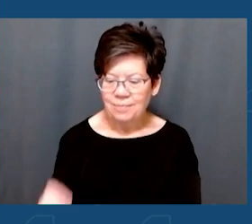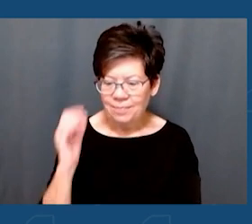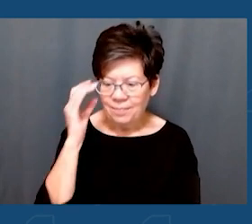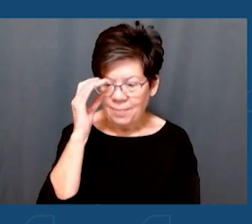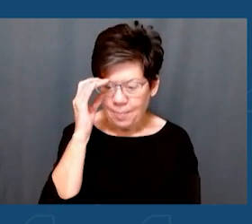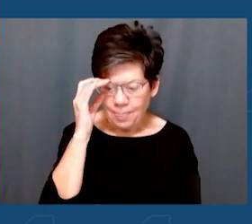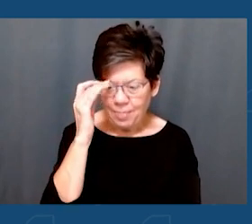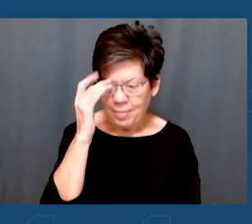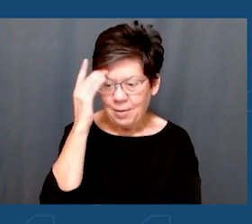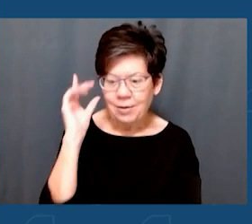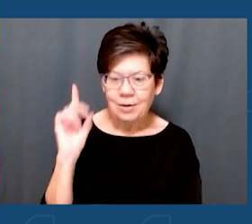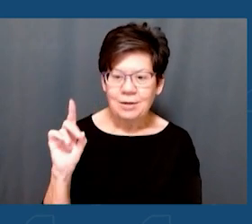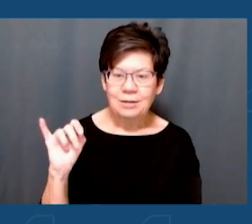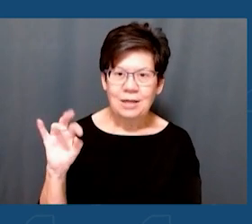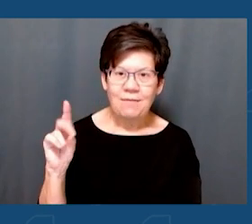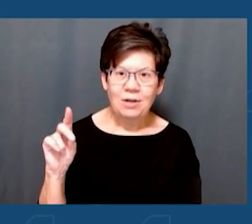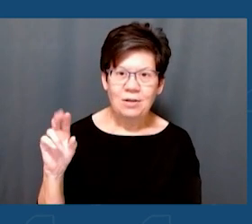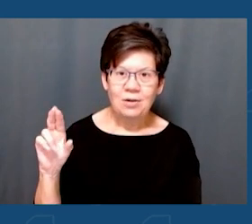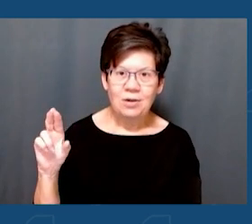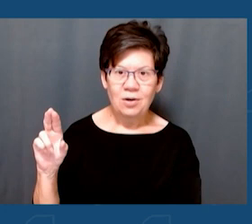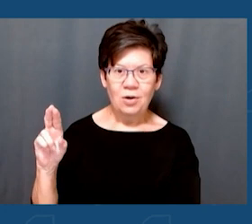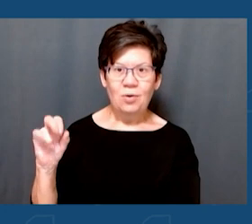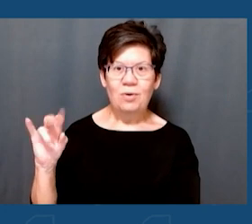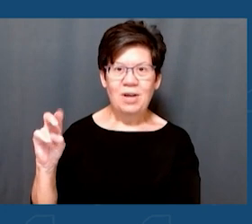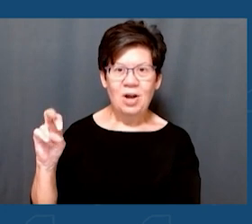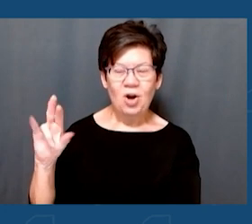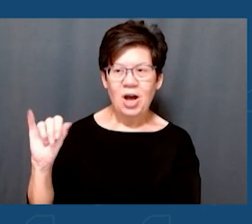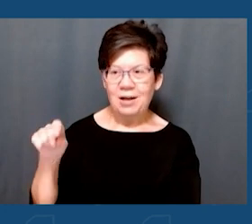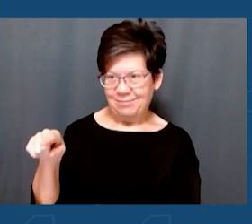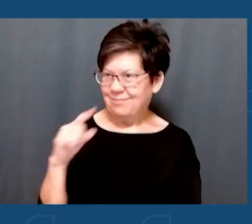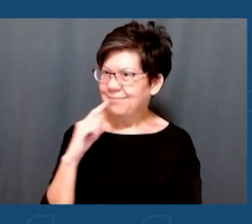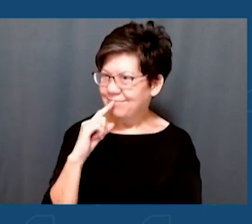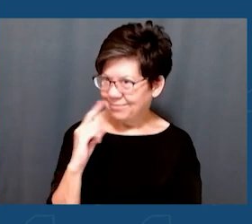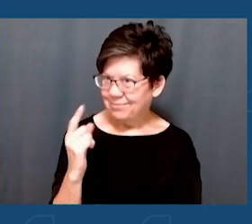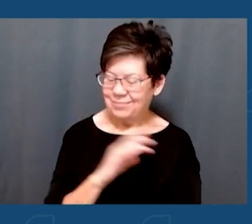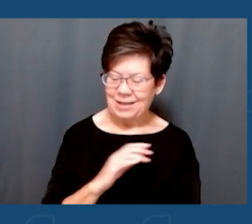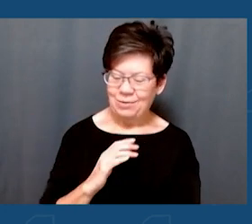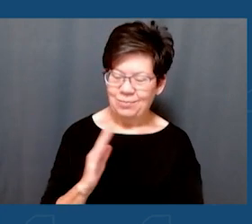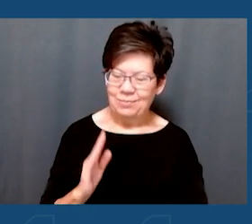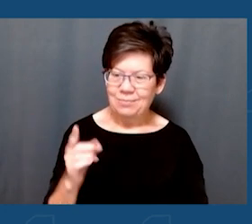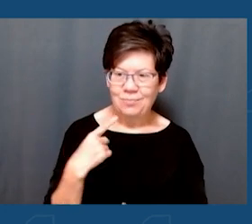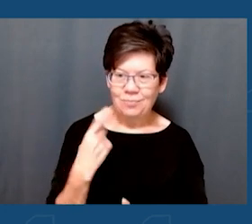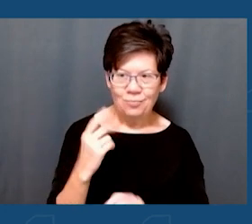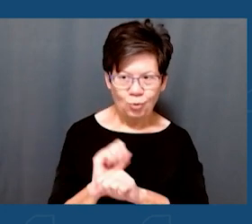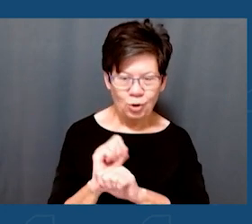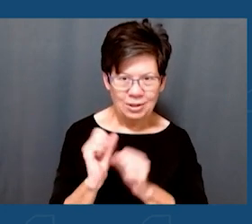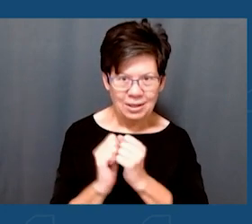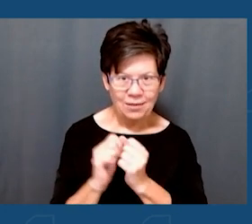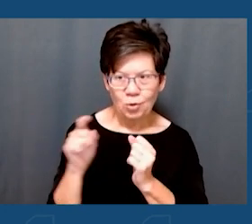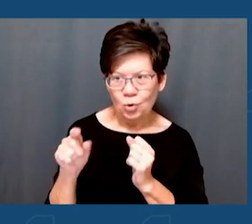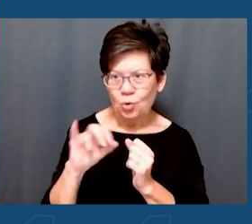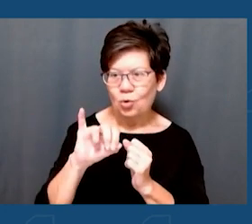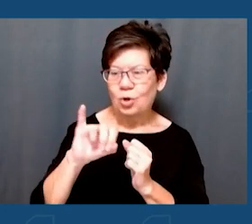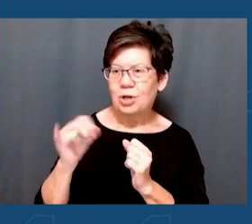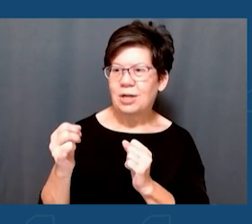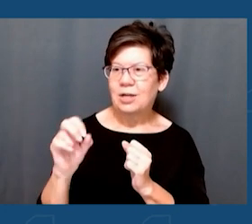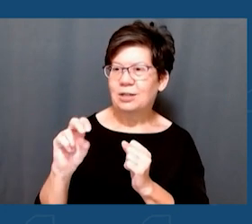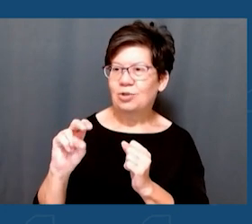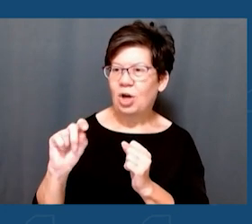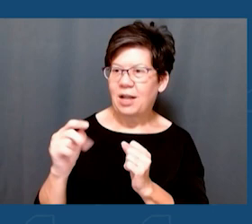Councilmember David Rivera. David Rivera, we've worked so closely together. You and your Jonathan have really